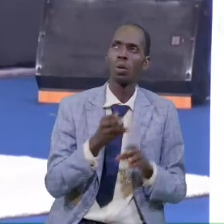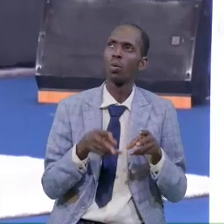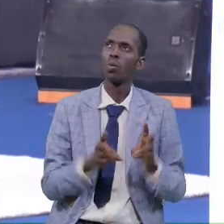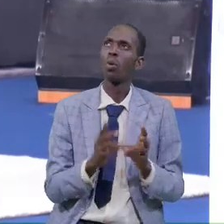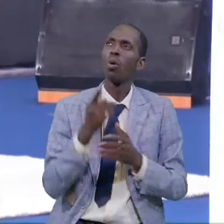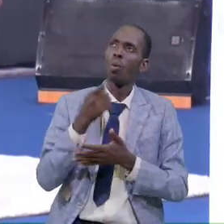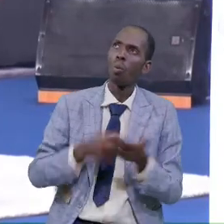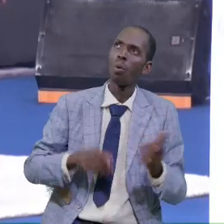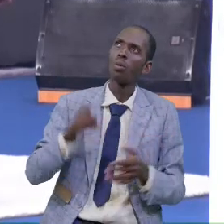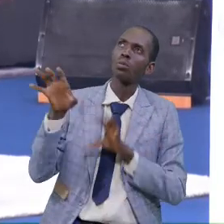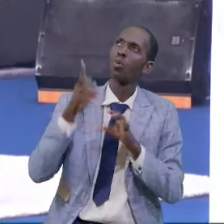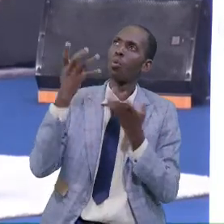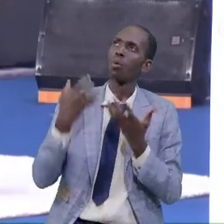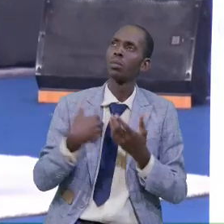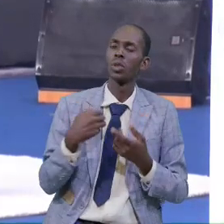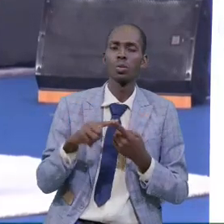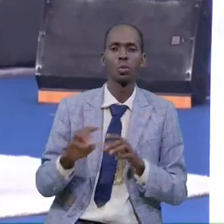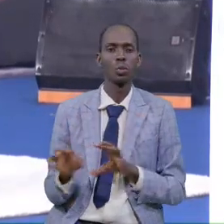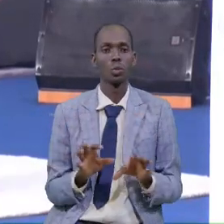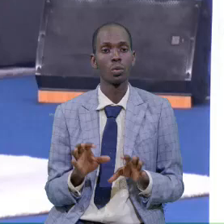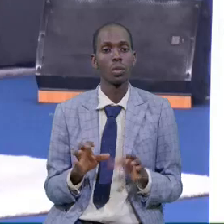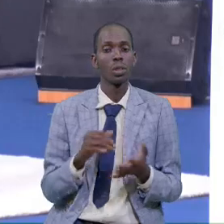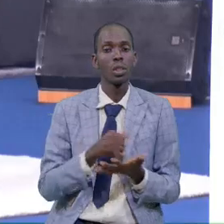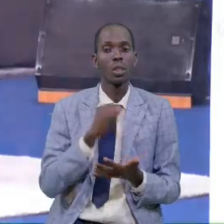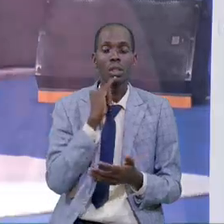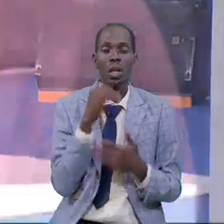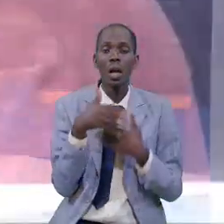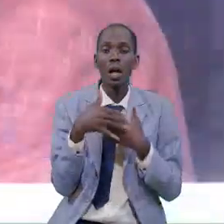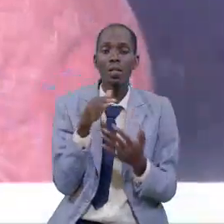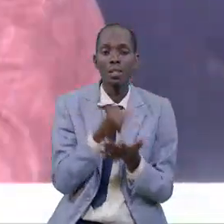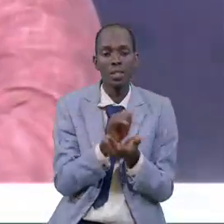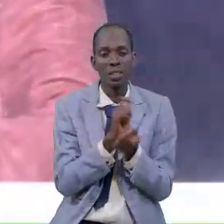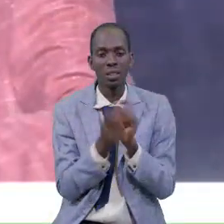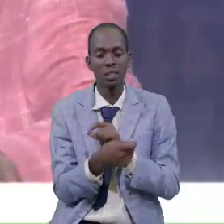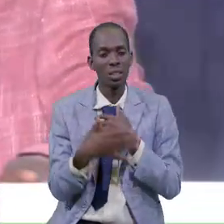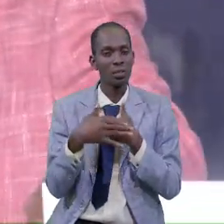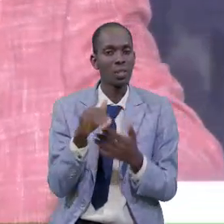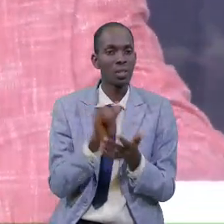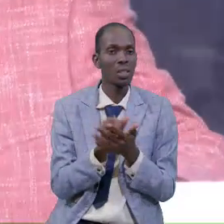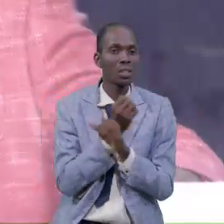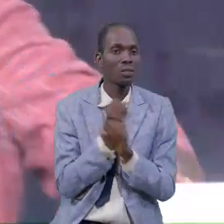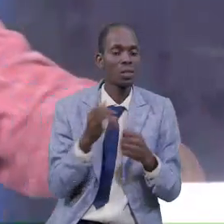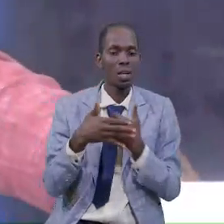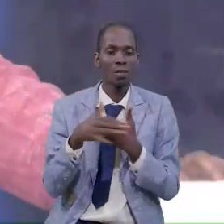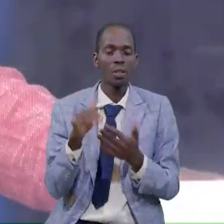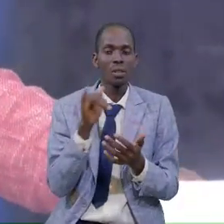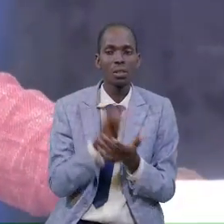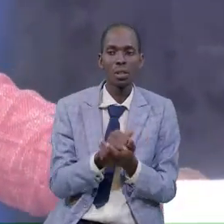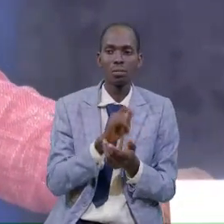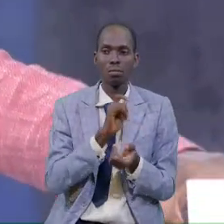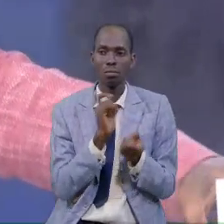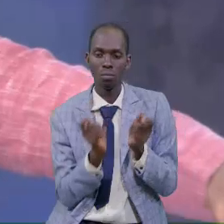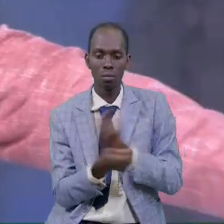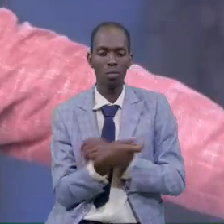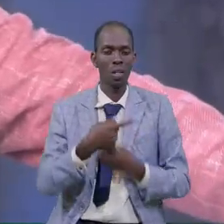do? Is after that change, after that salvation, after that turning around, the Lord now